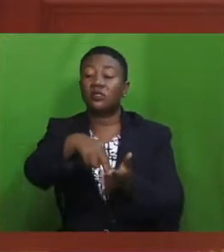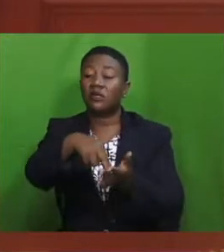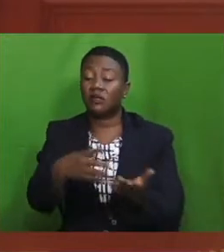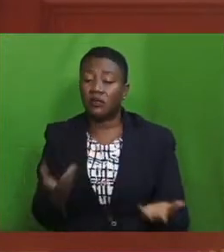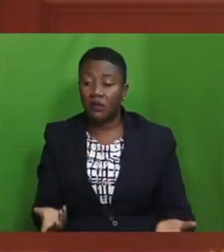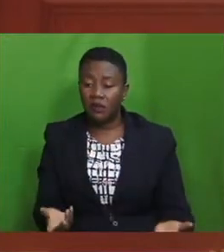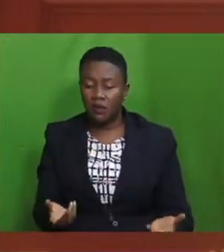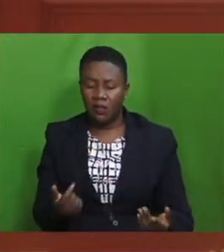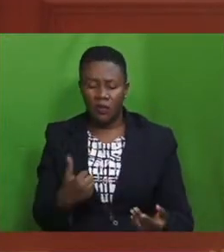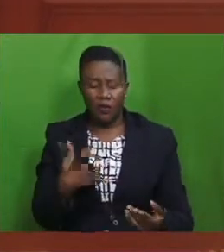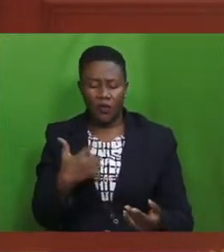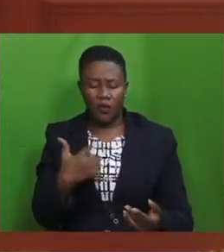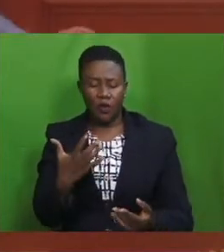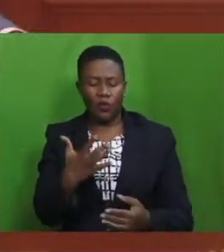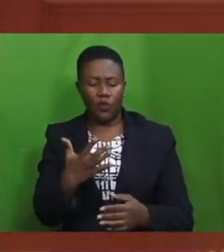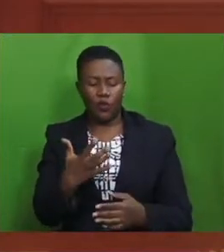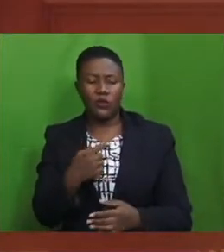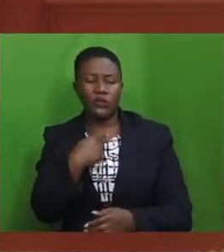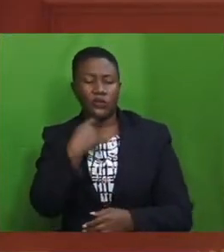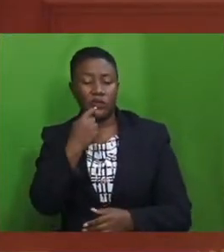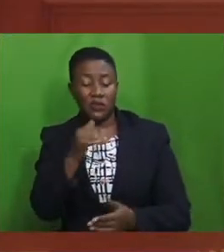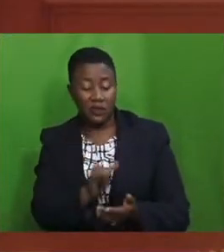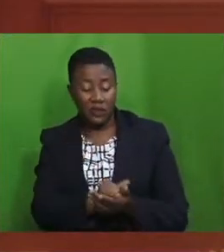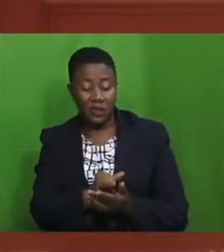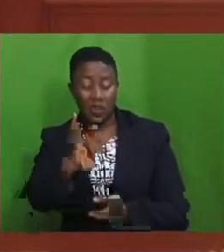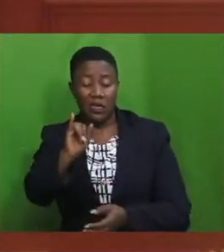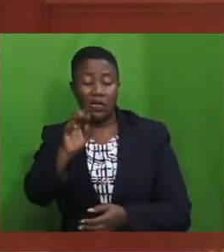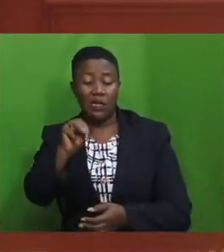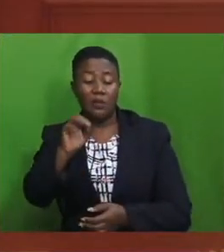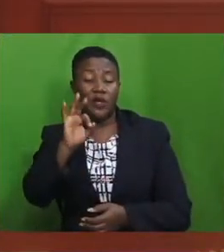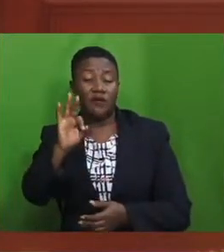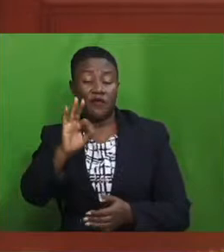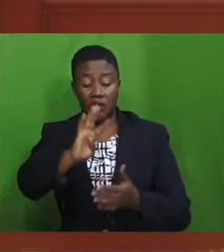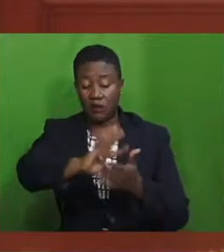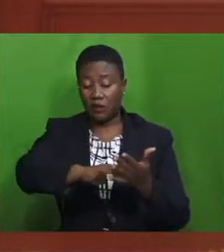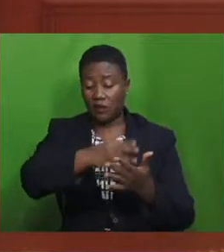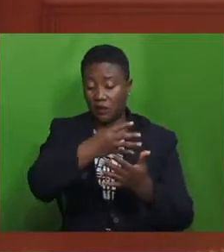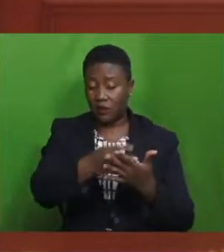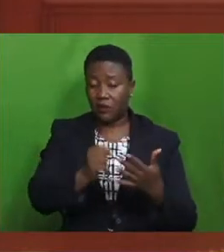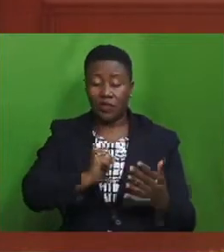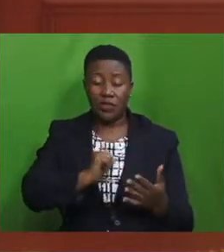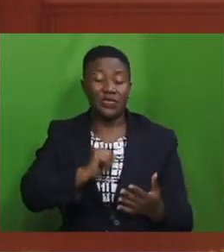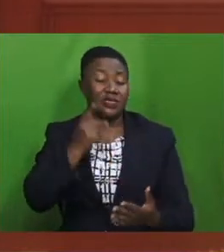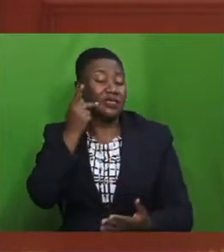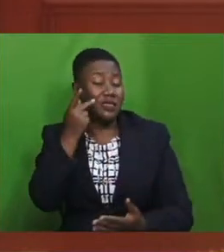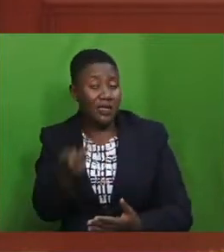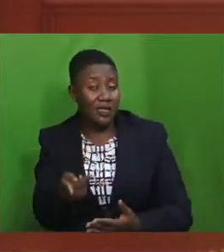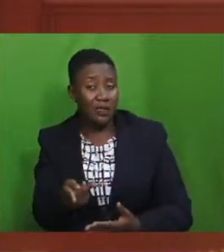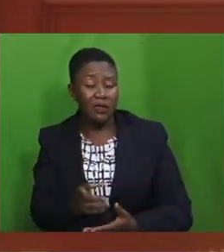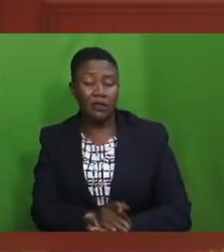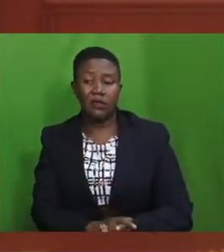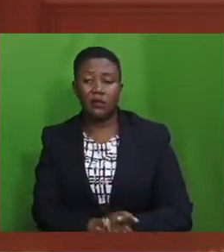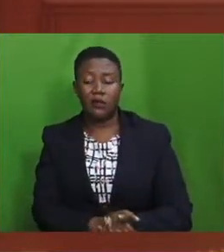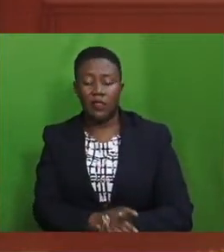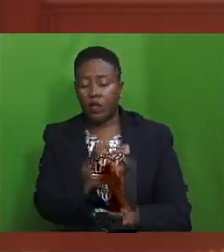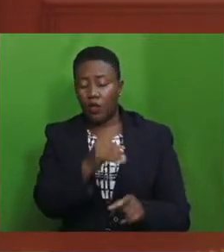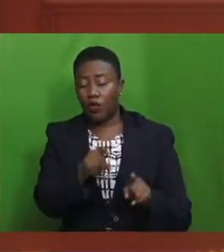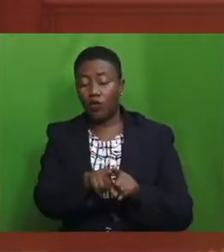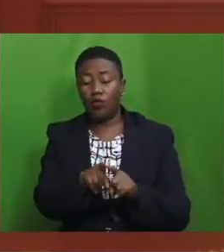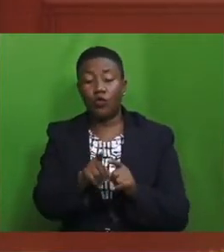again, let me establish an IMF table that I have come across, and